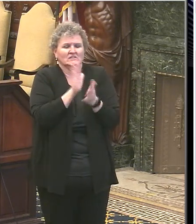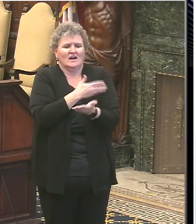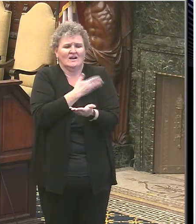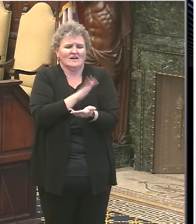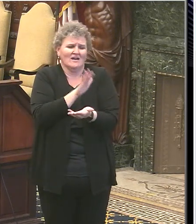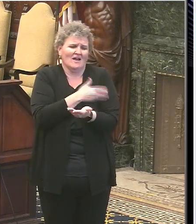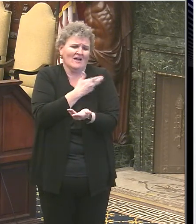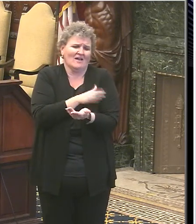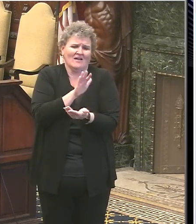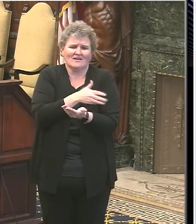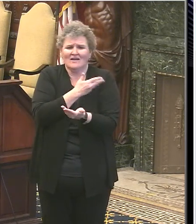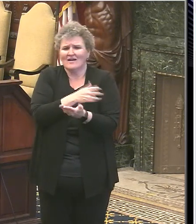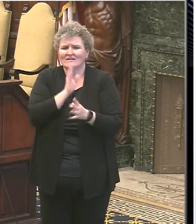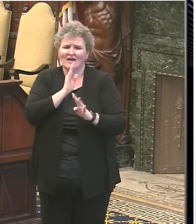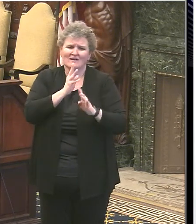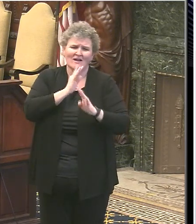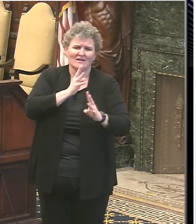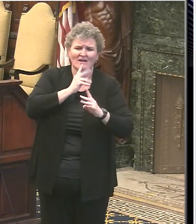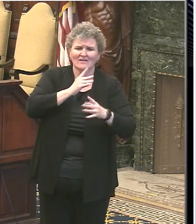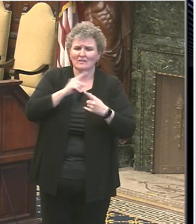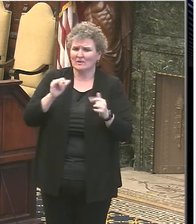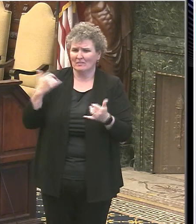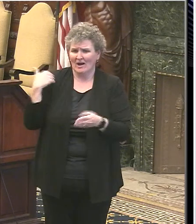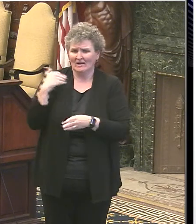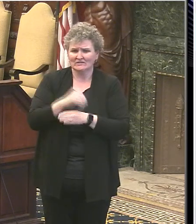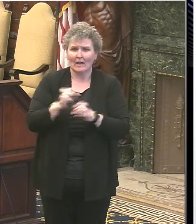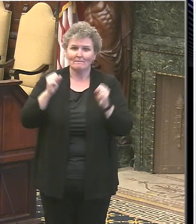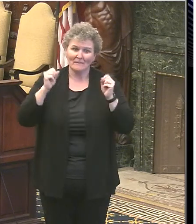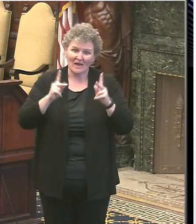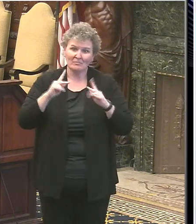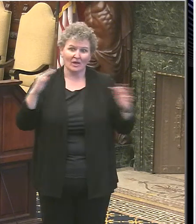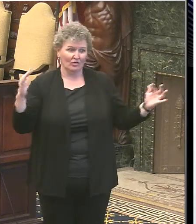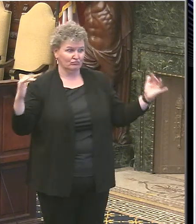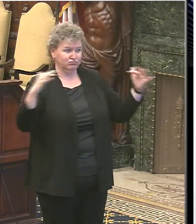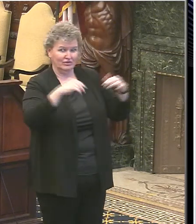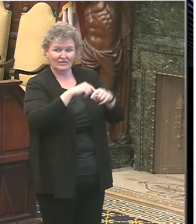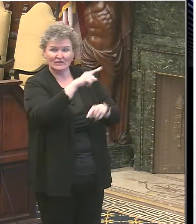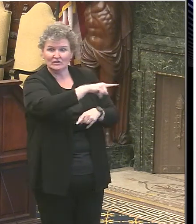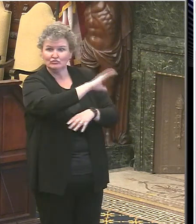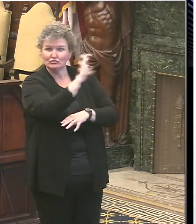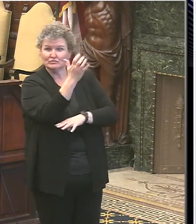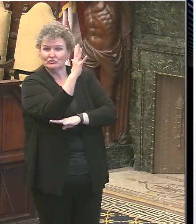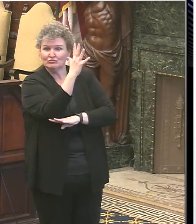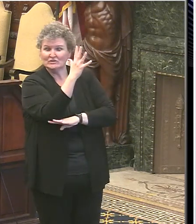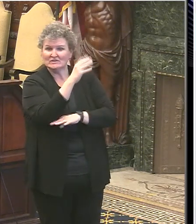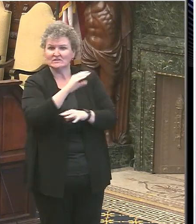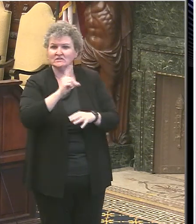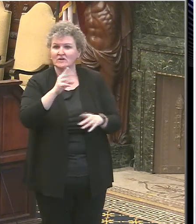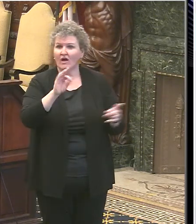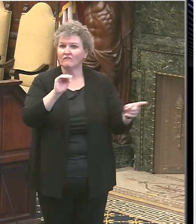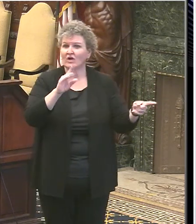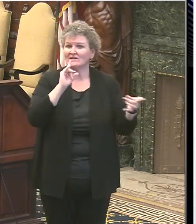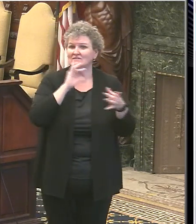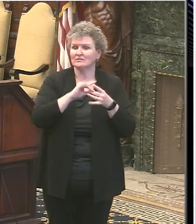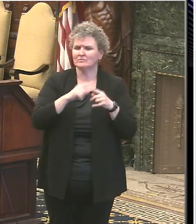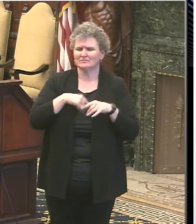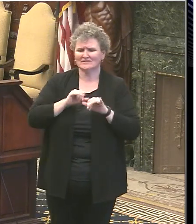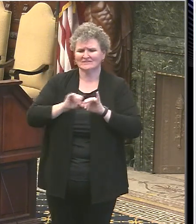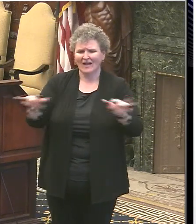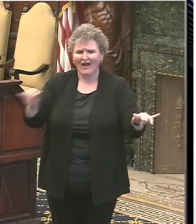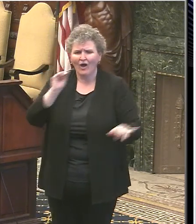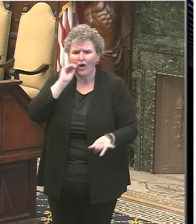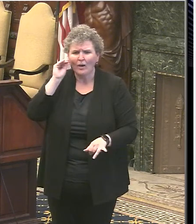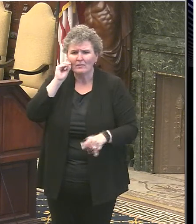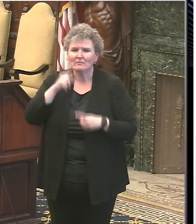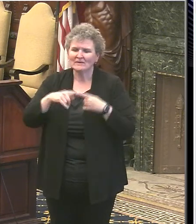that precaution to keep too many people from gathering in one spot. As Dr. Farley said, you don't have to stay home, but you have to be